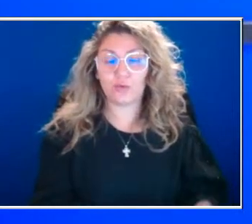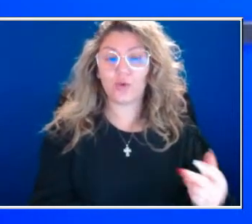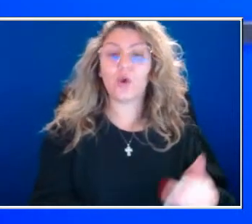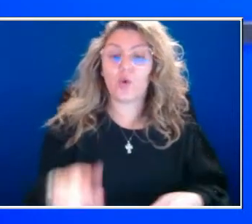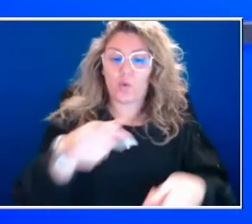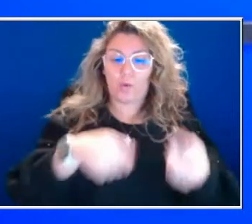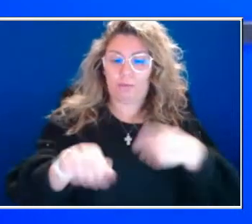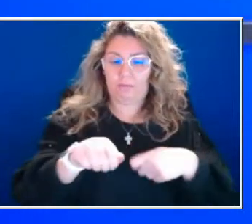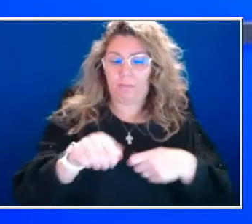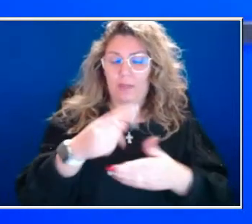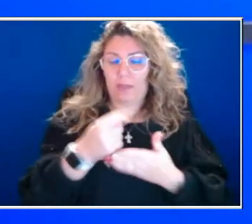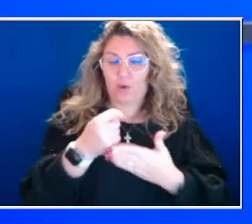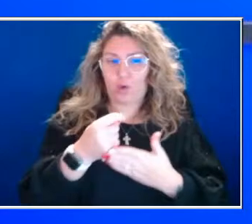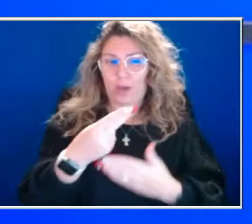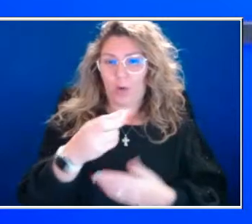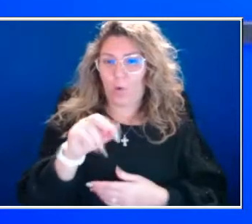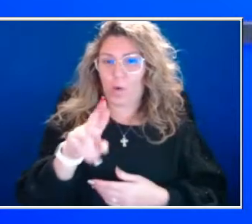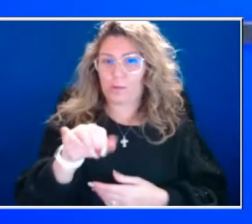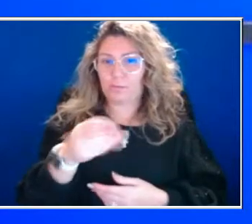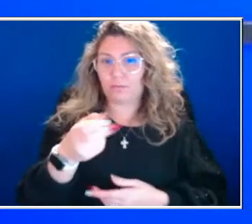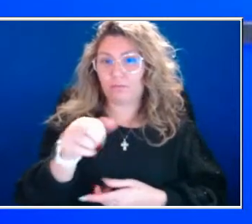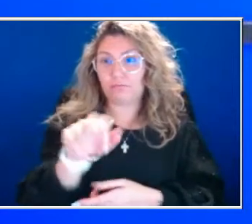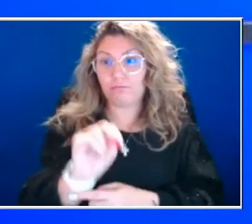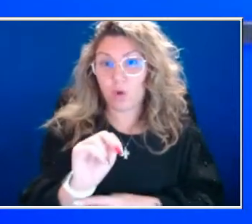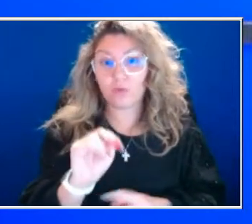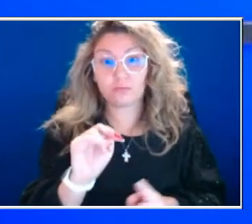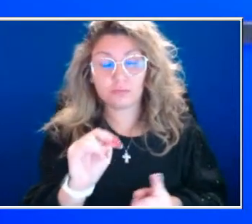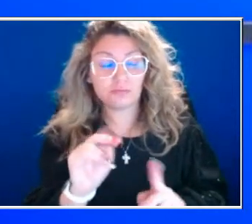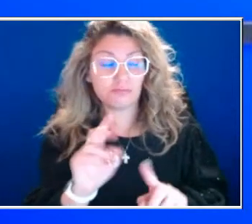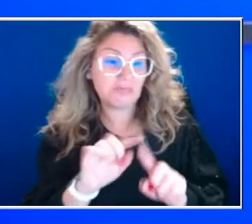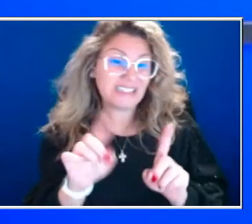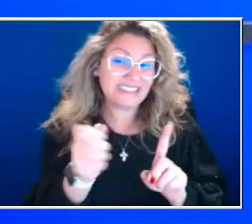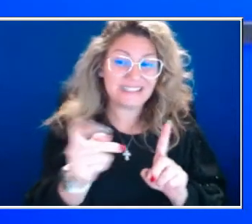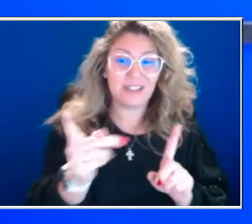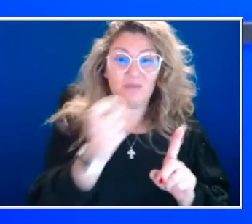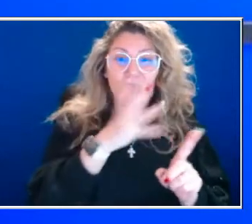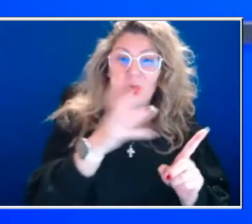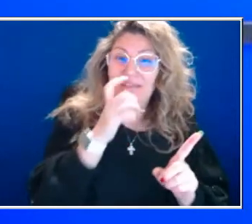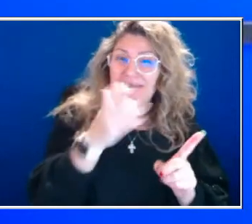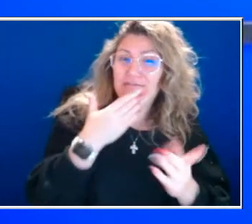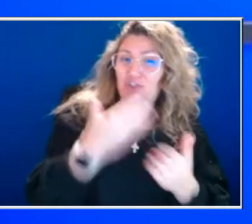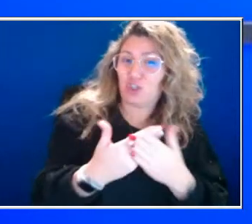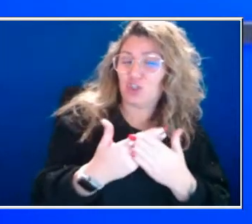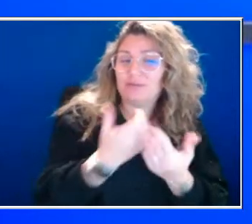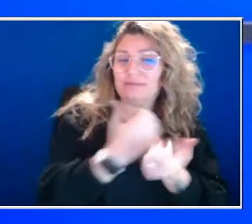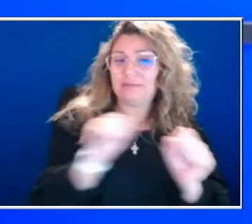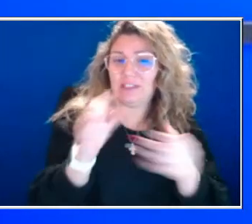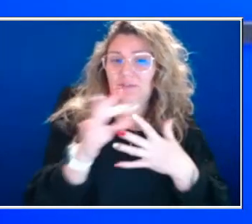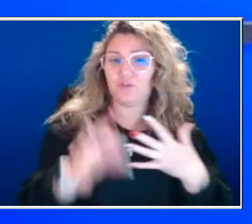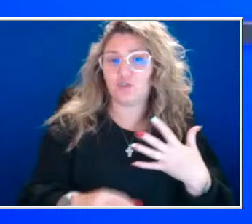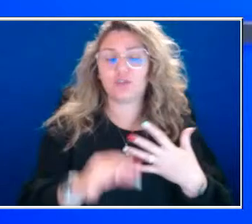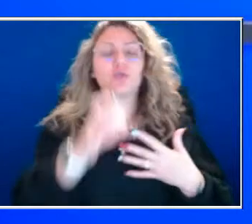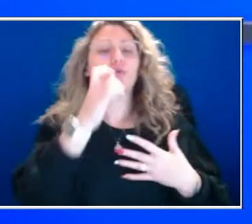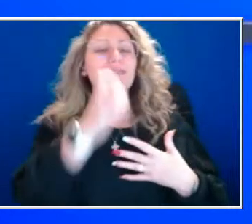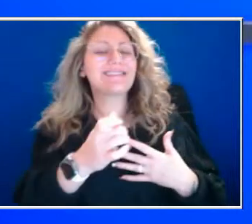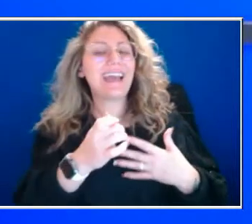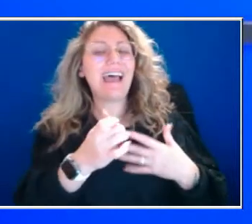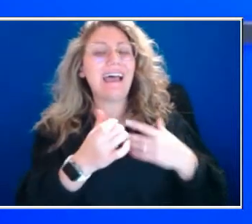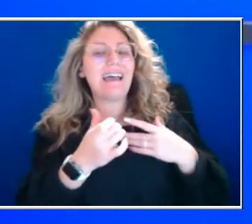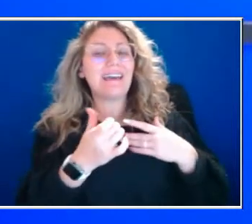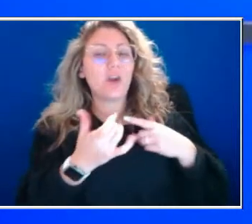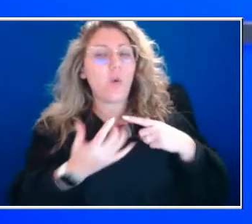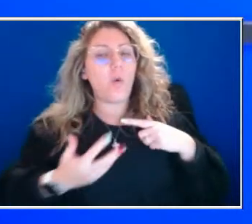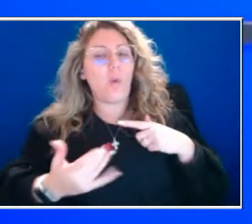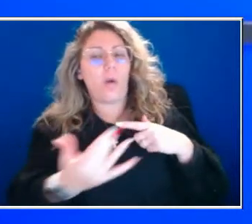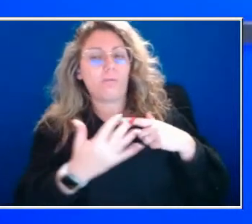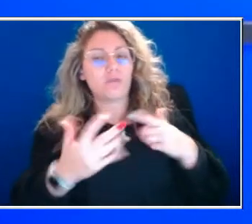for some women that's not a good option. For some women that's not a safe choice, and there are some non-hormonal medications, but there are also